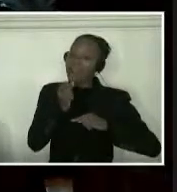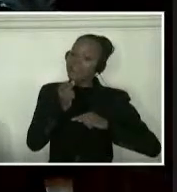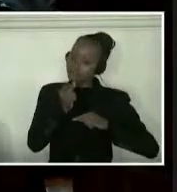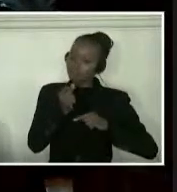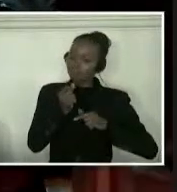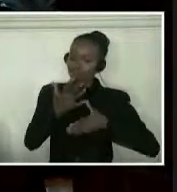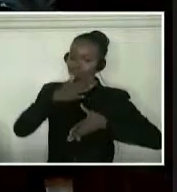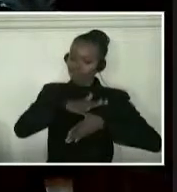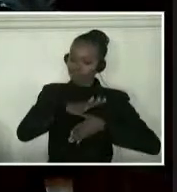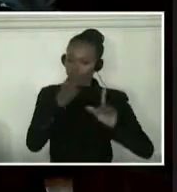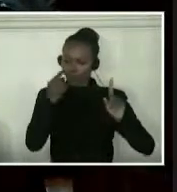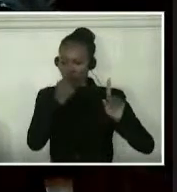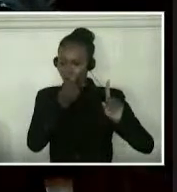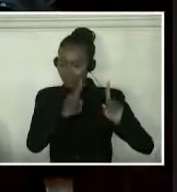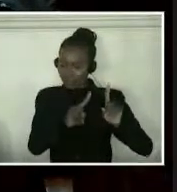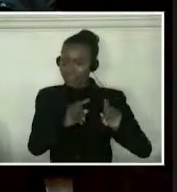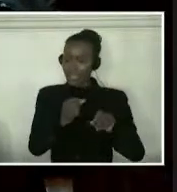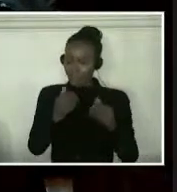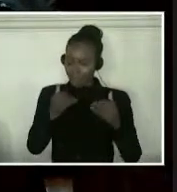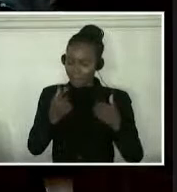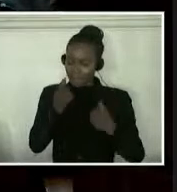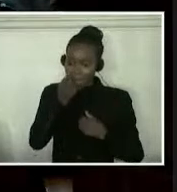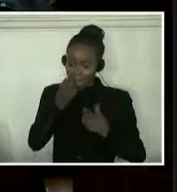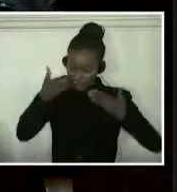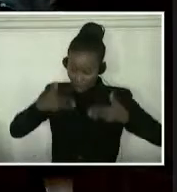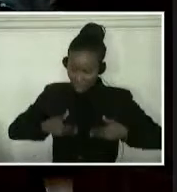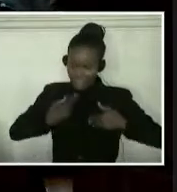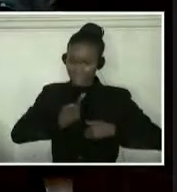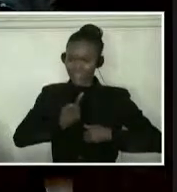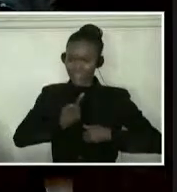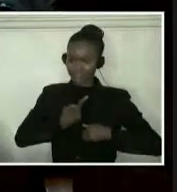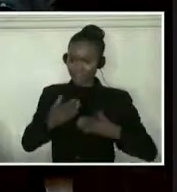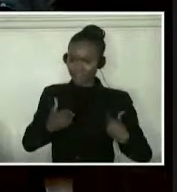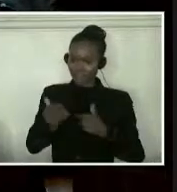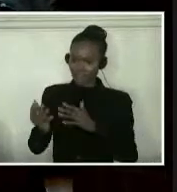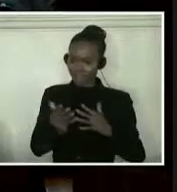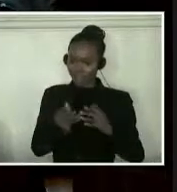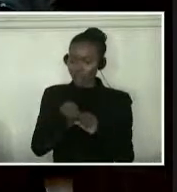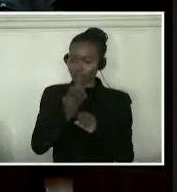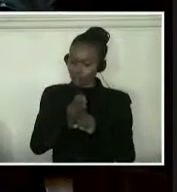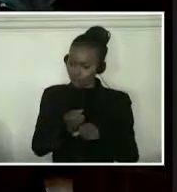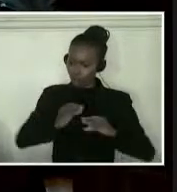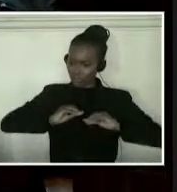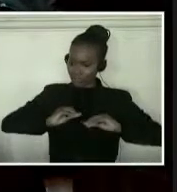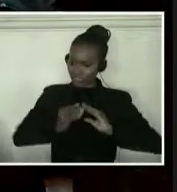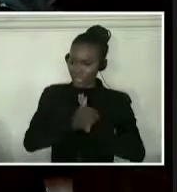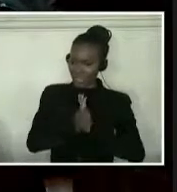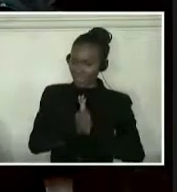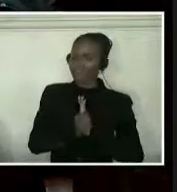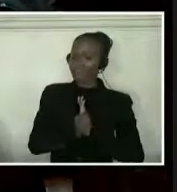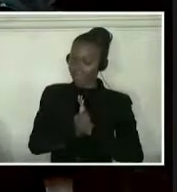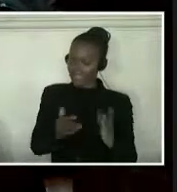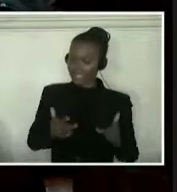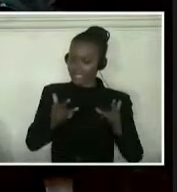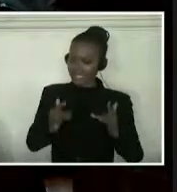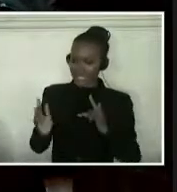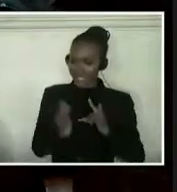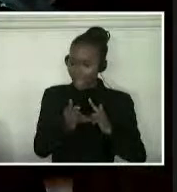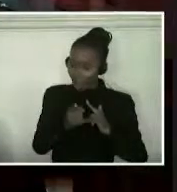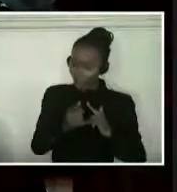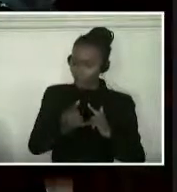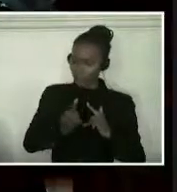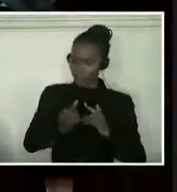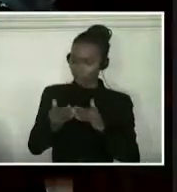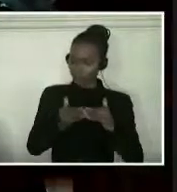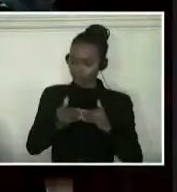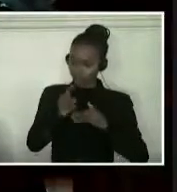conscious of their own health while imparting on their essential life skills and presenting alternative dispute resolution methods amongst the other interventions